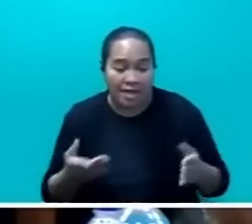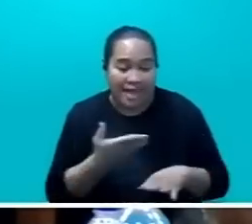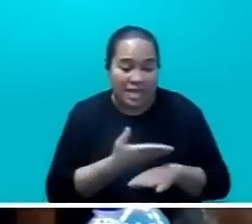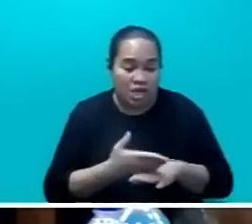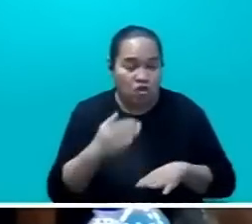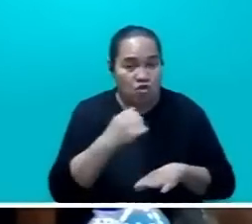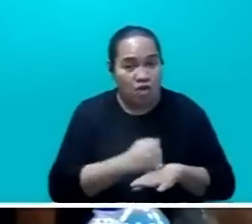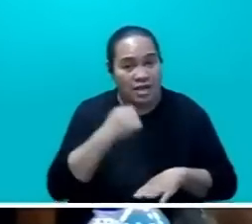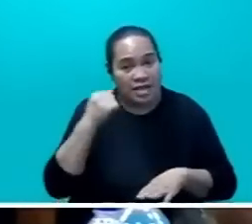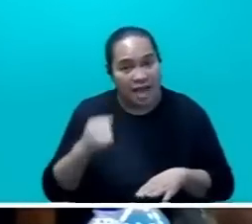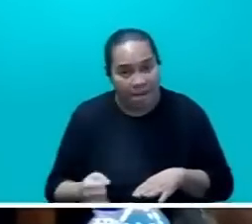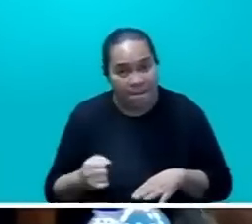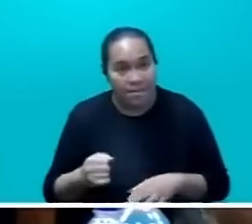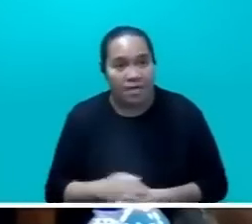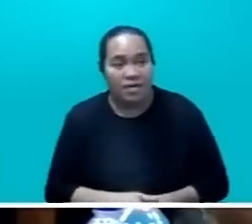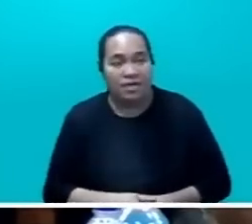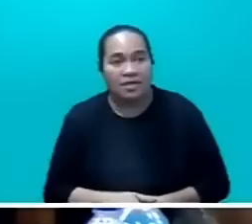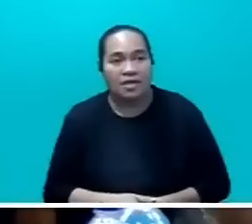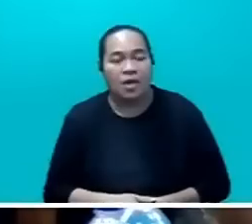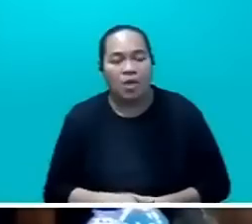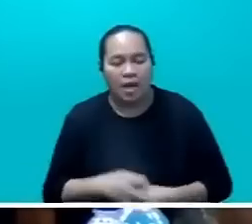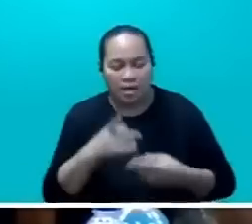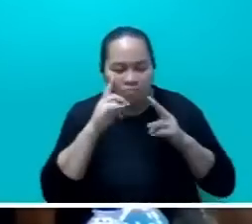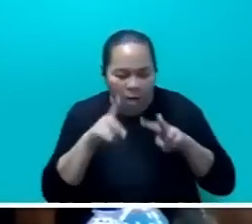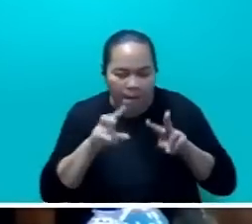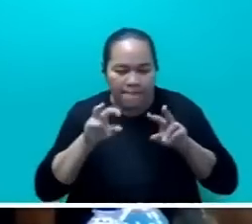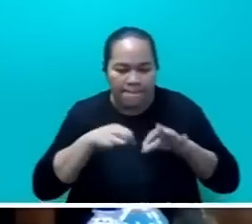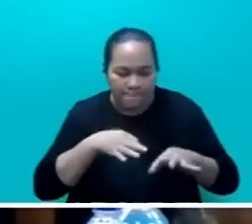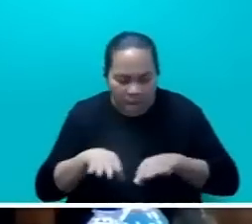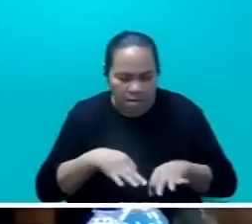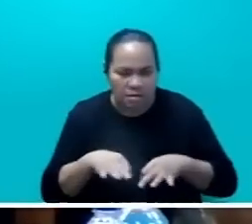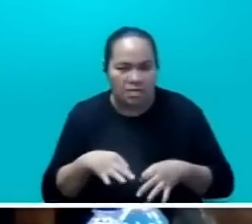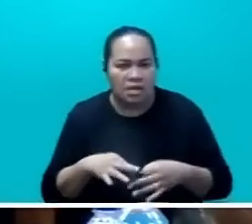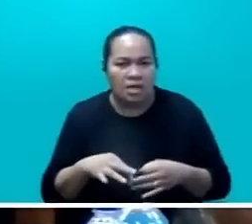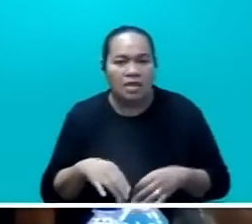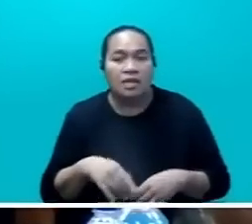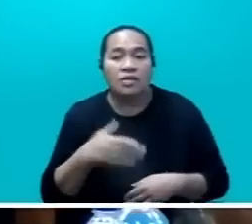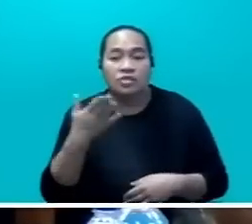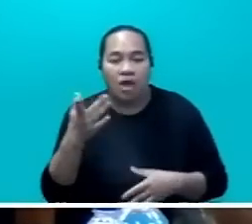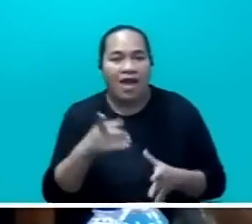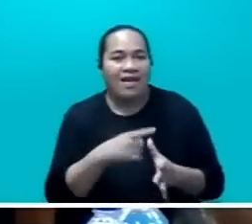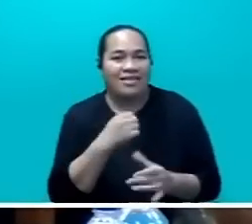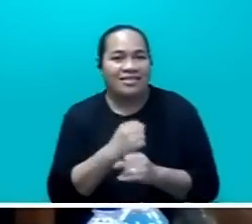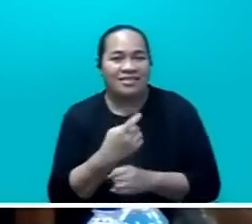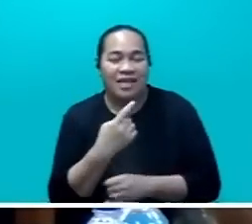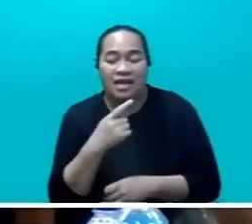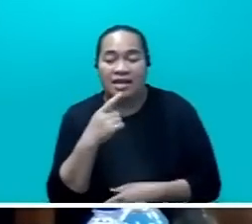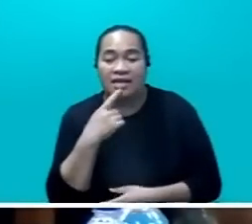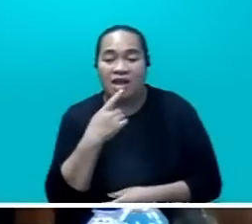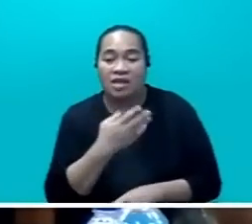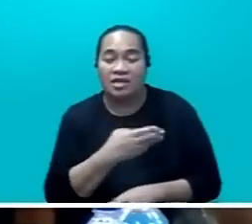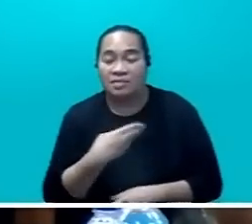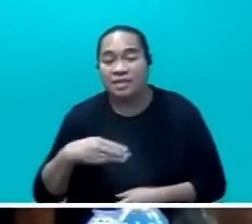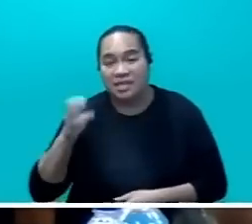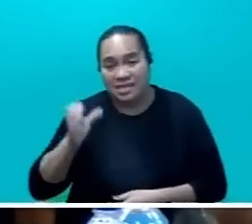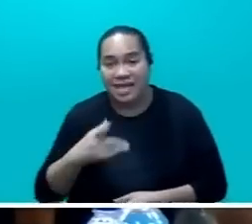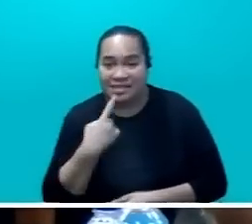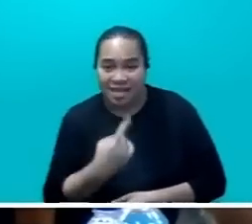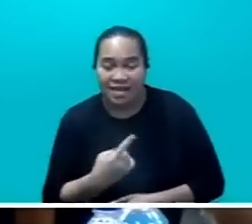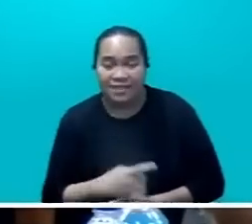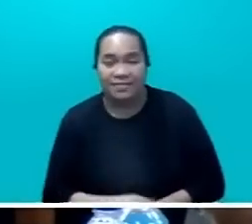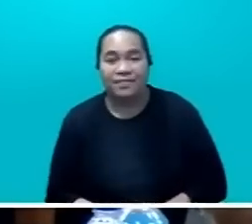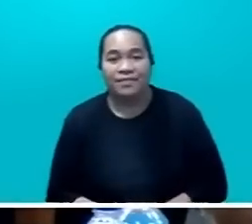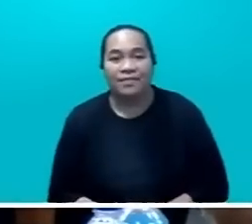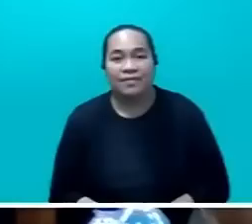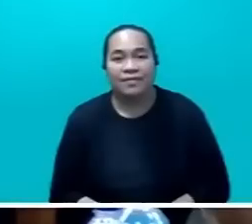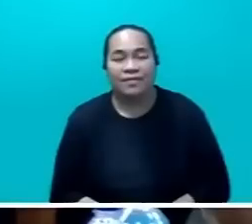government is obviously looking at, and the Honourable Minister alluded to that, is that we will